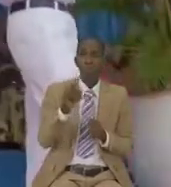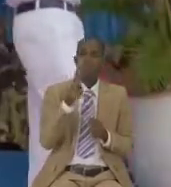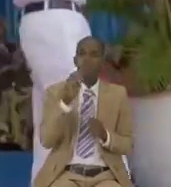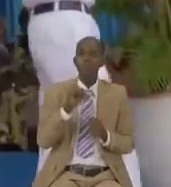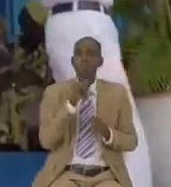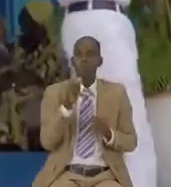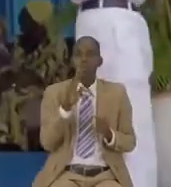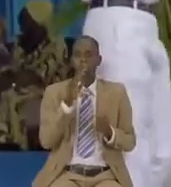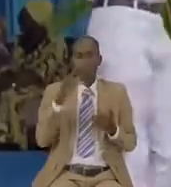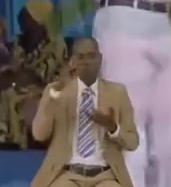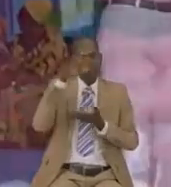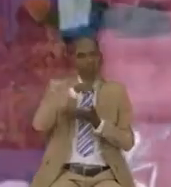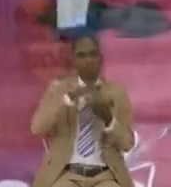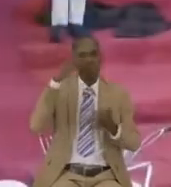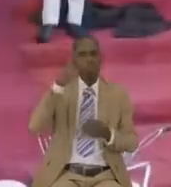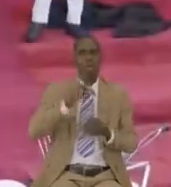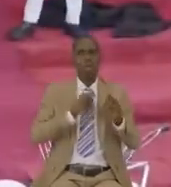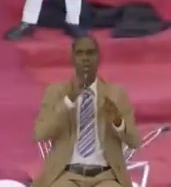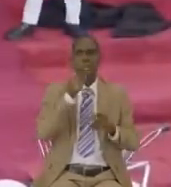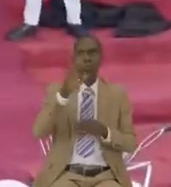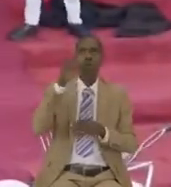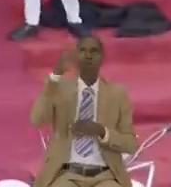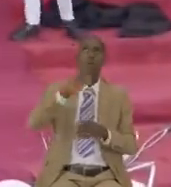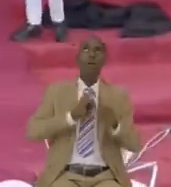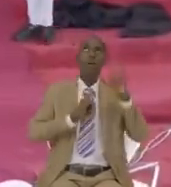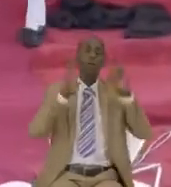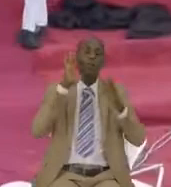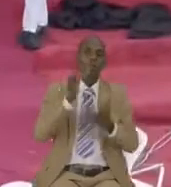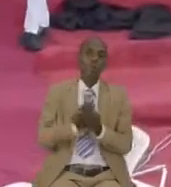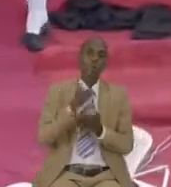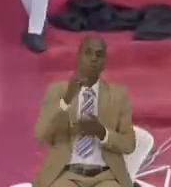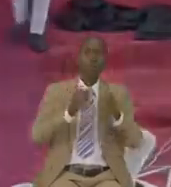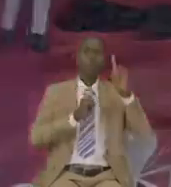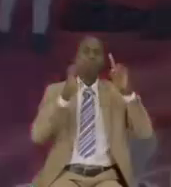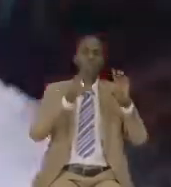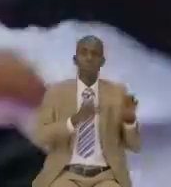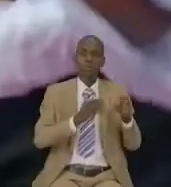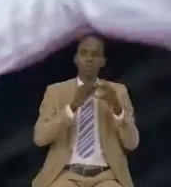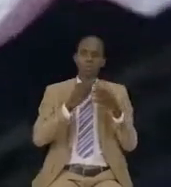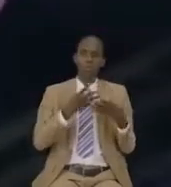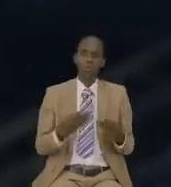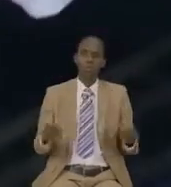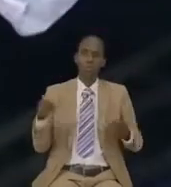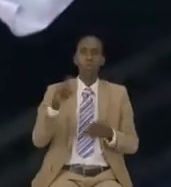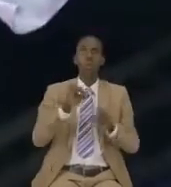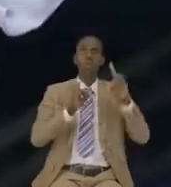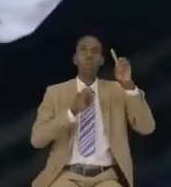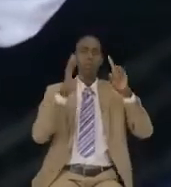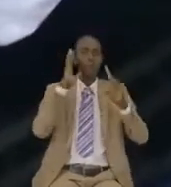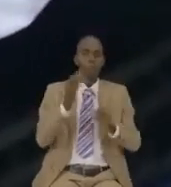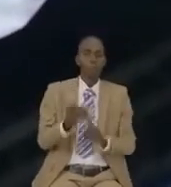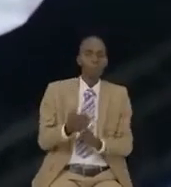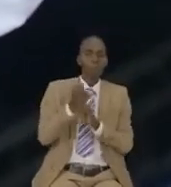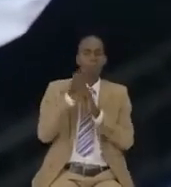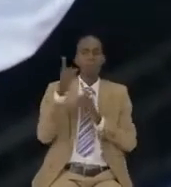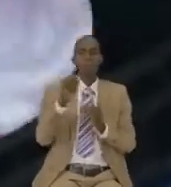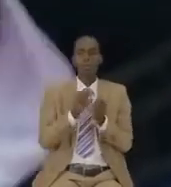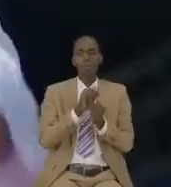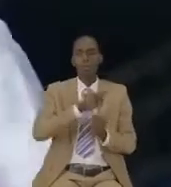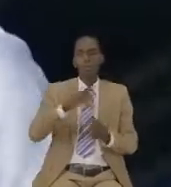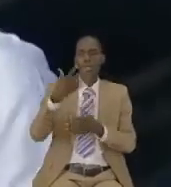dismayed, for I am thy God. I will help thee. I will strengthen thee. And I will uphold thee with the right hand of